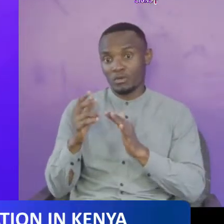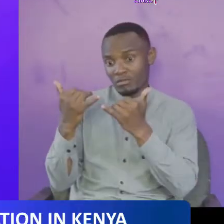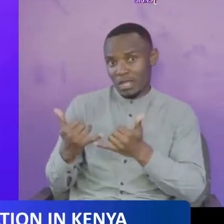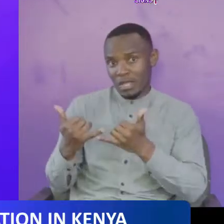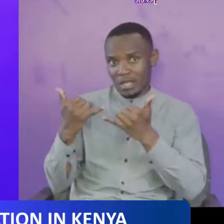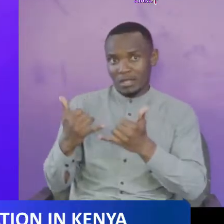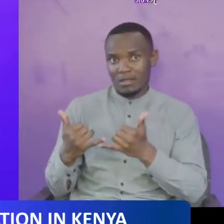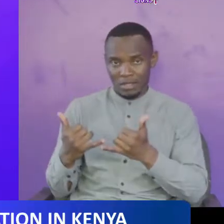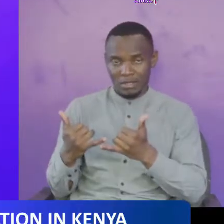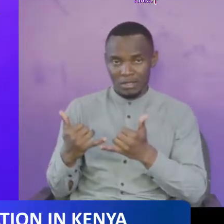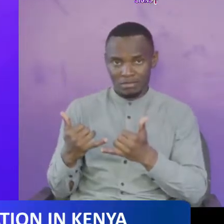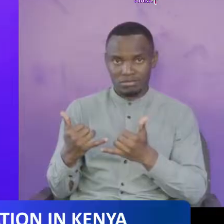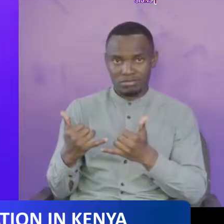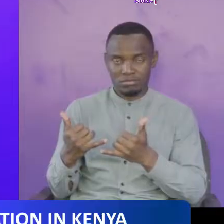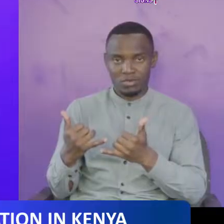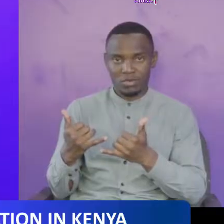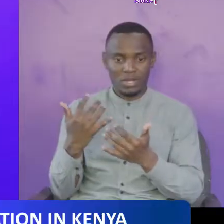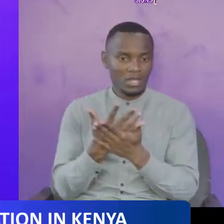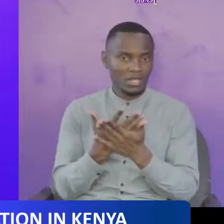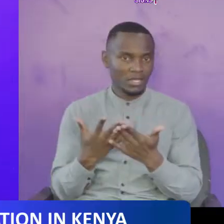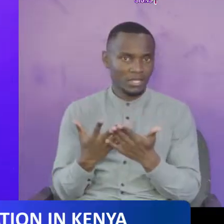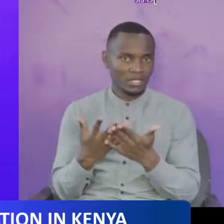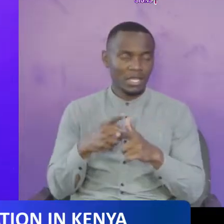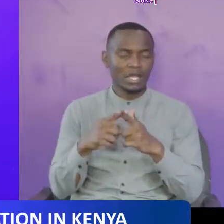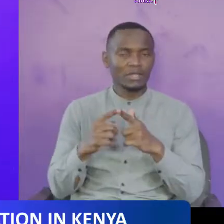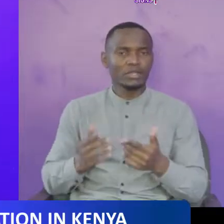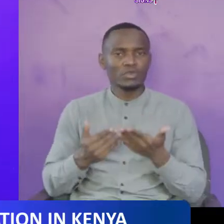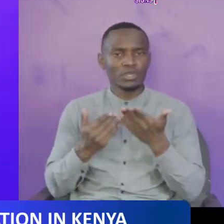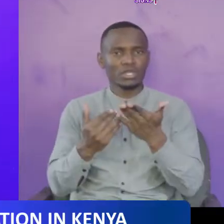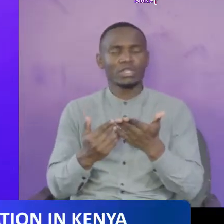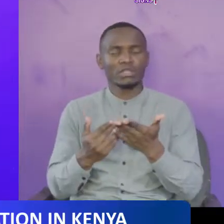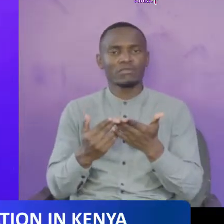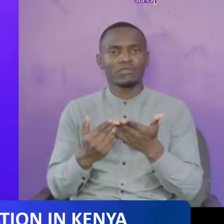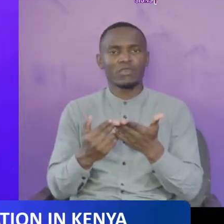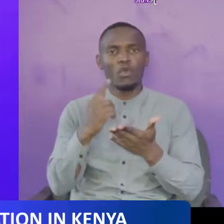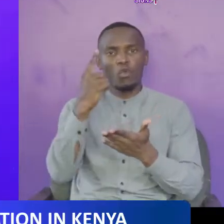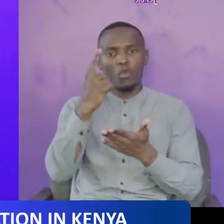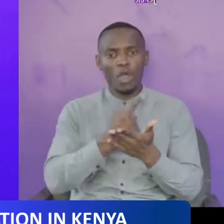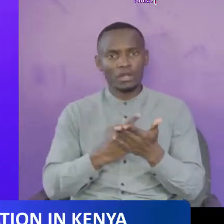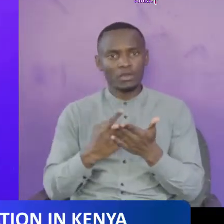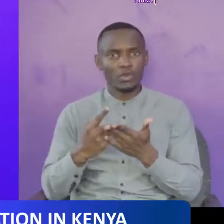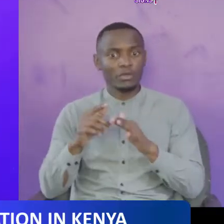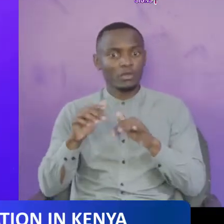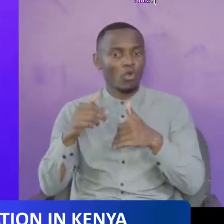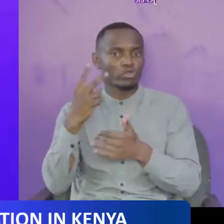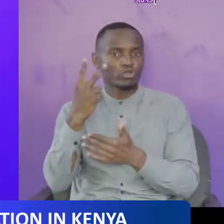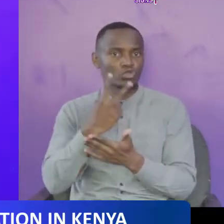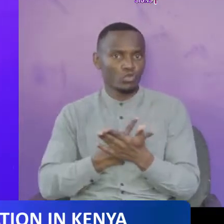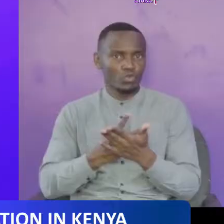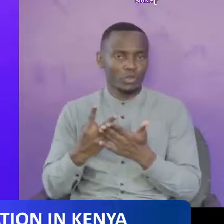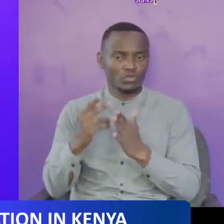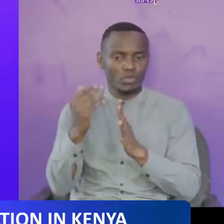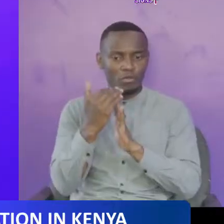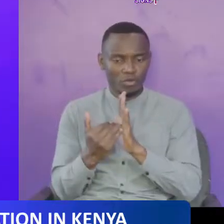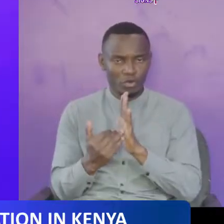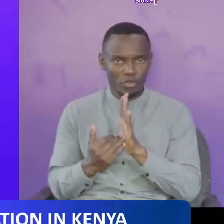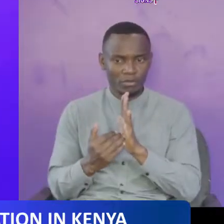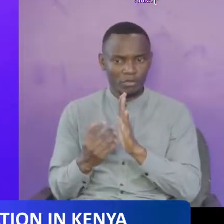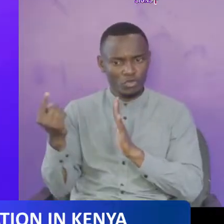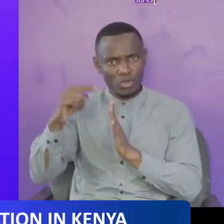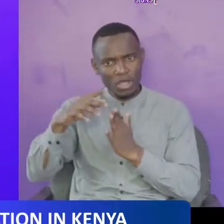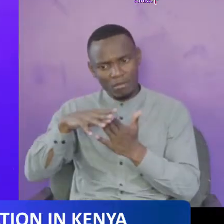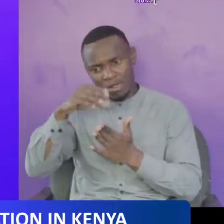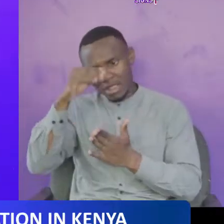days, 1 week or 2-week program where you just come in and get a certificate at the end of it and